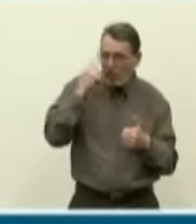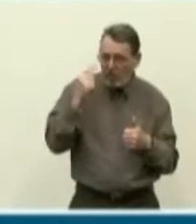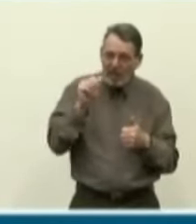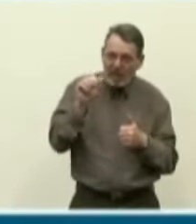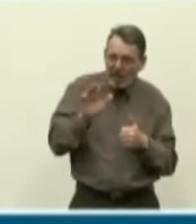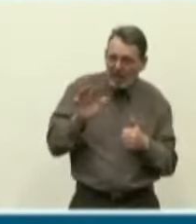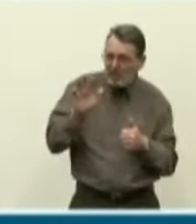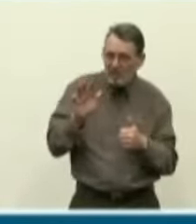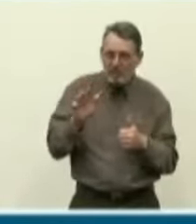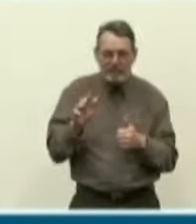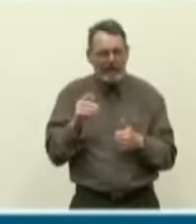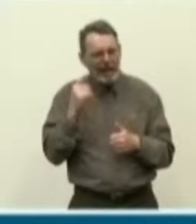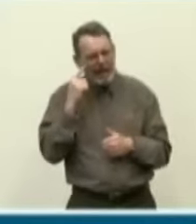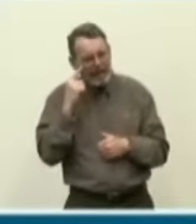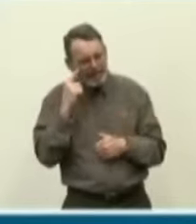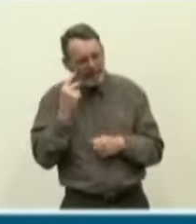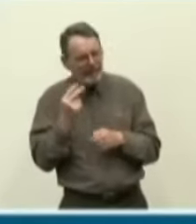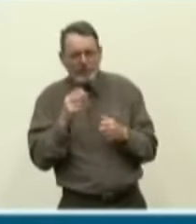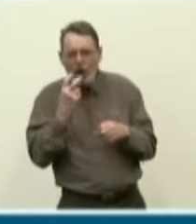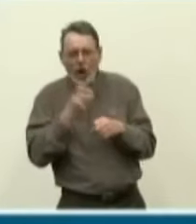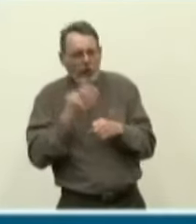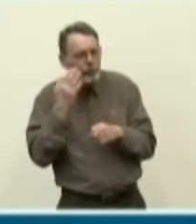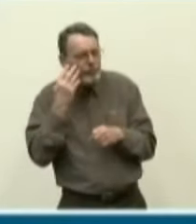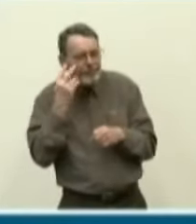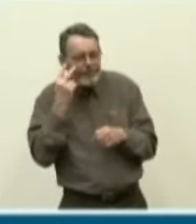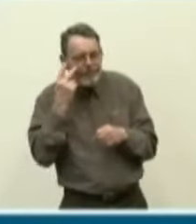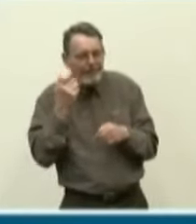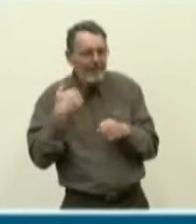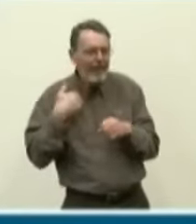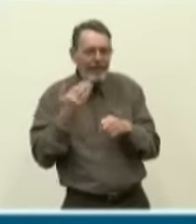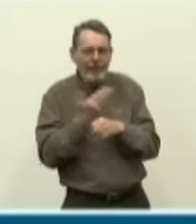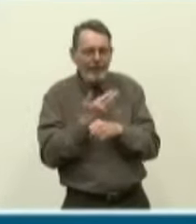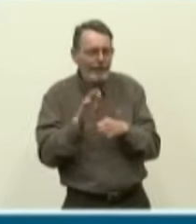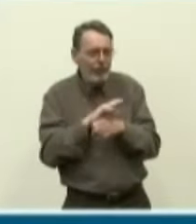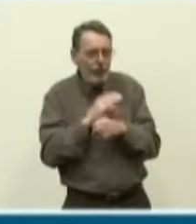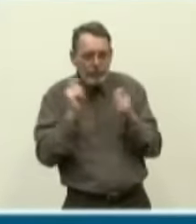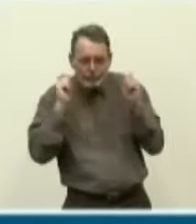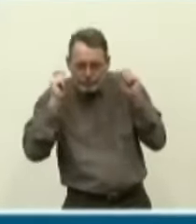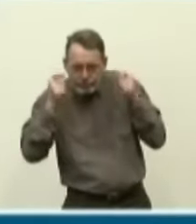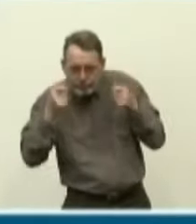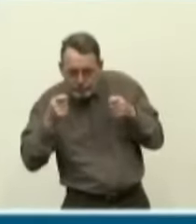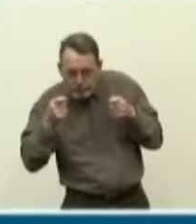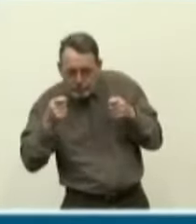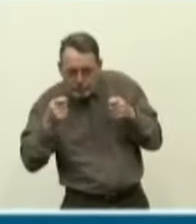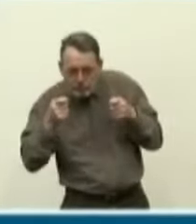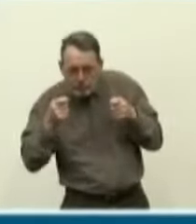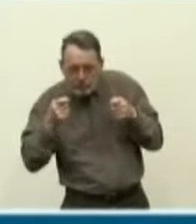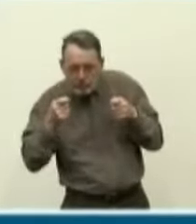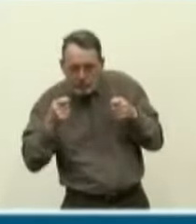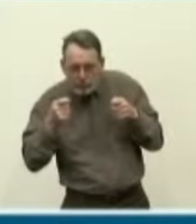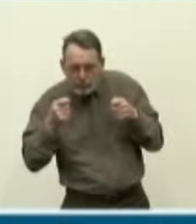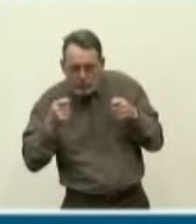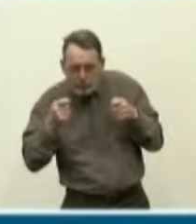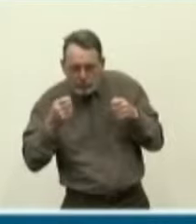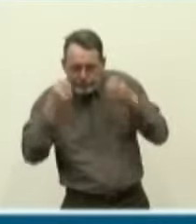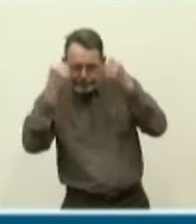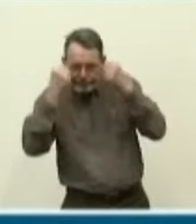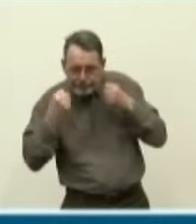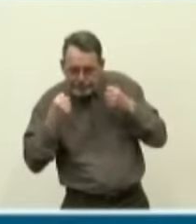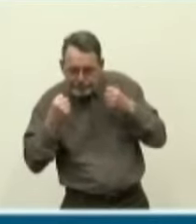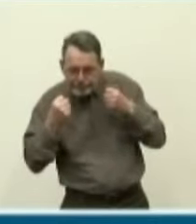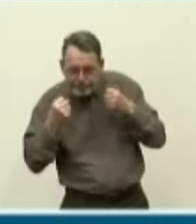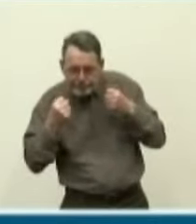I couldn't tell because they were wearing a full face mask, which, you know, in this time means nothing.